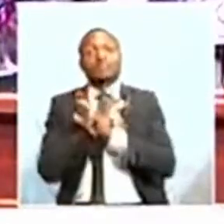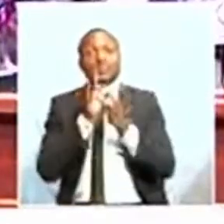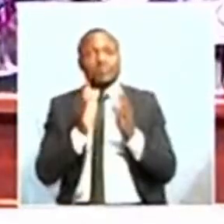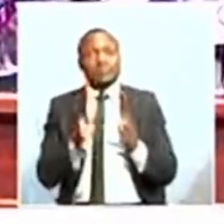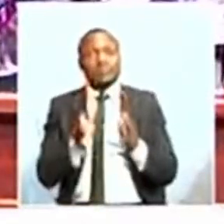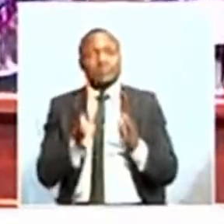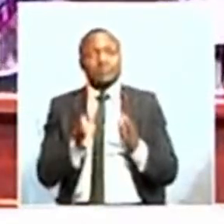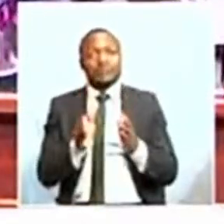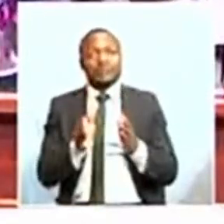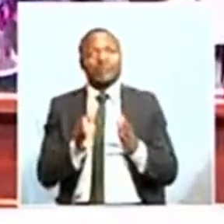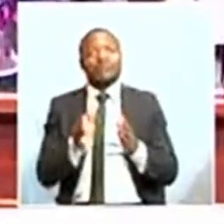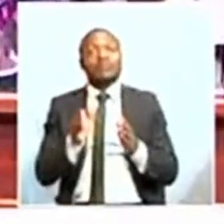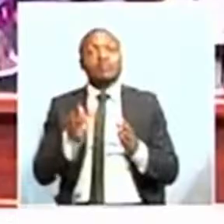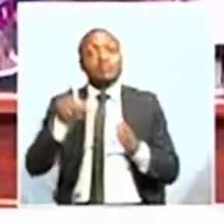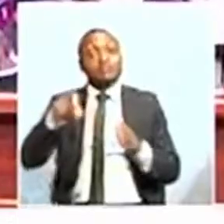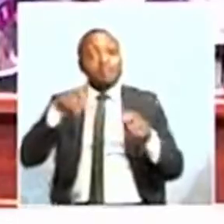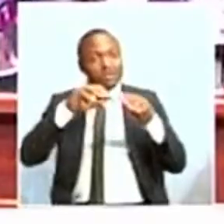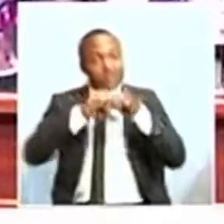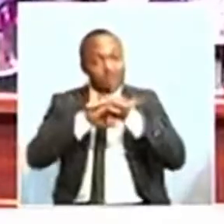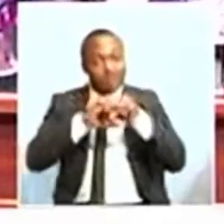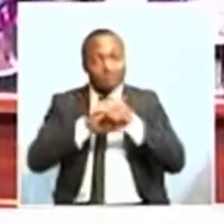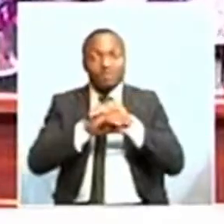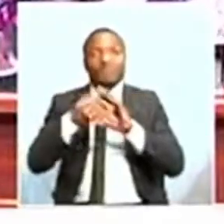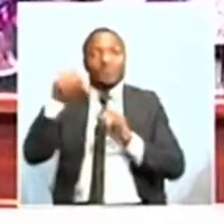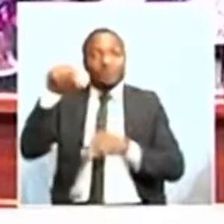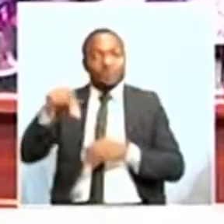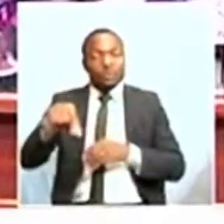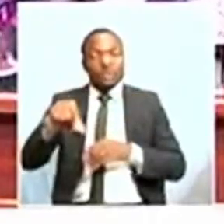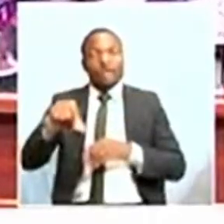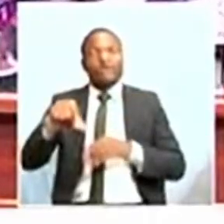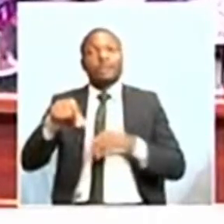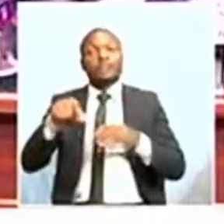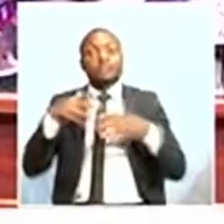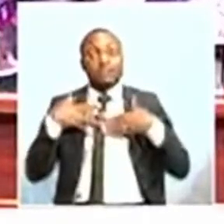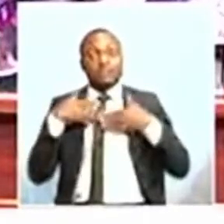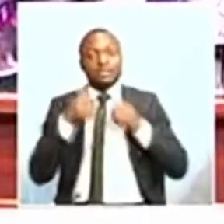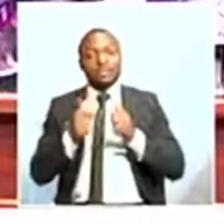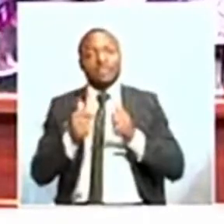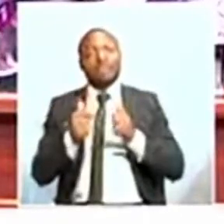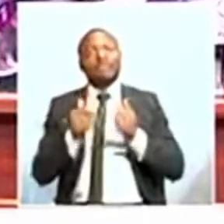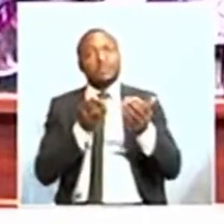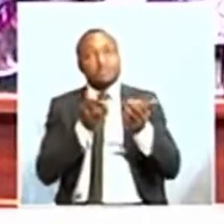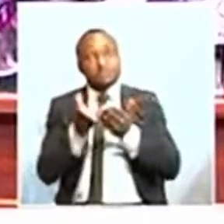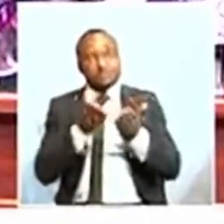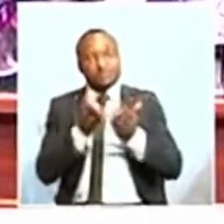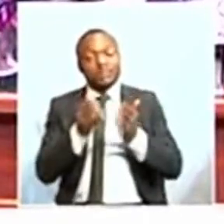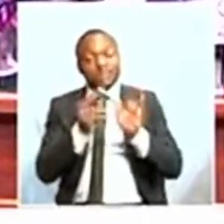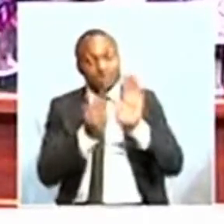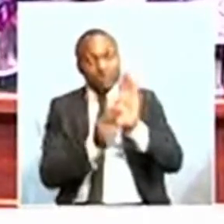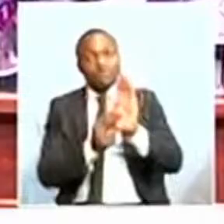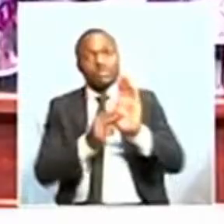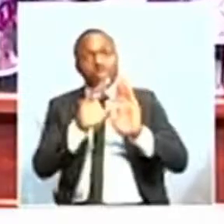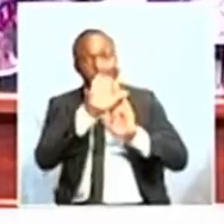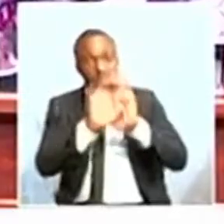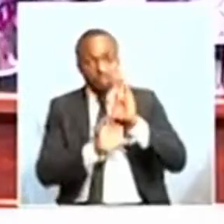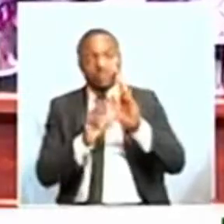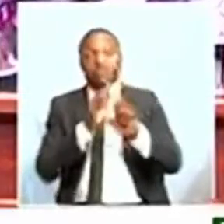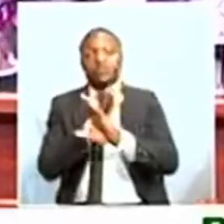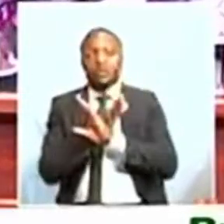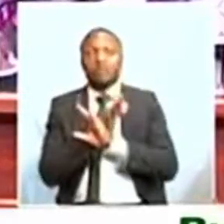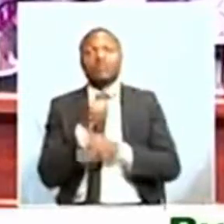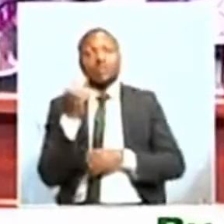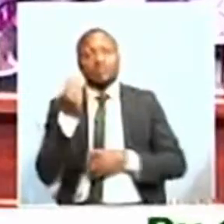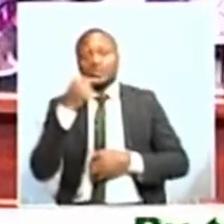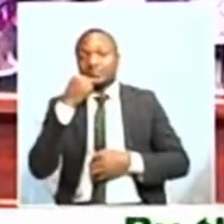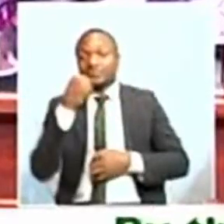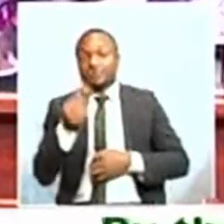entitled to access to quality medical services as enshrined in the Zambian Constitution. I want to emphasize